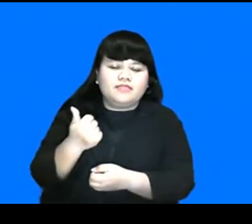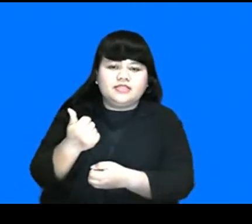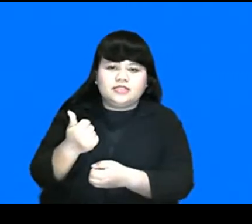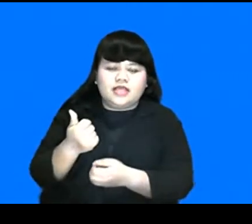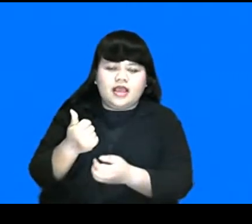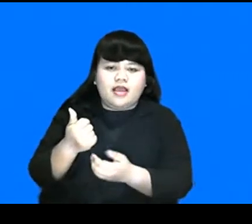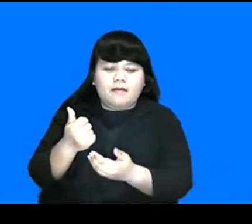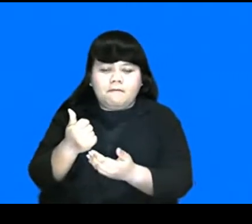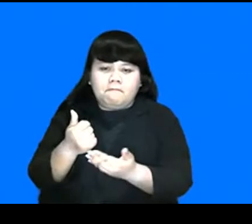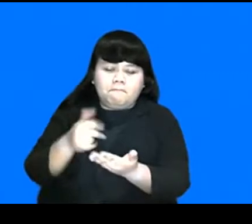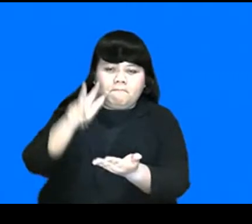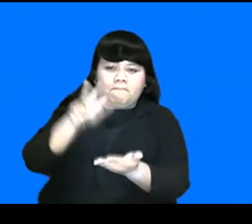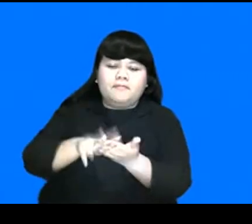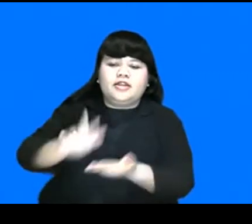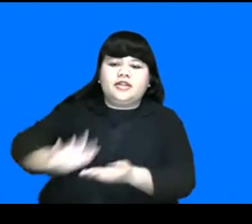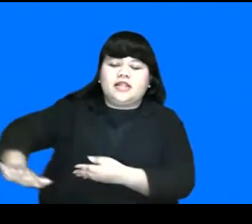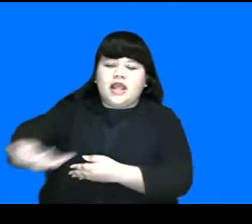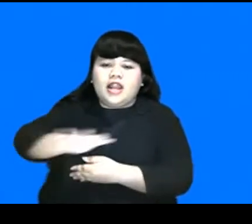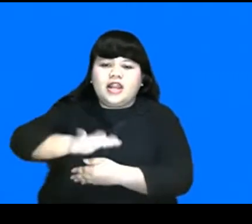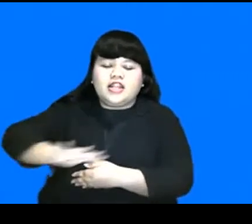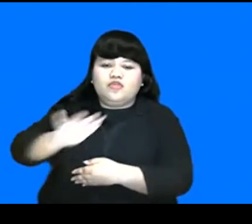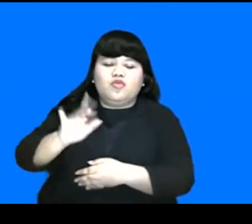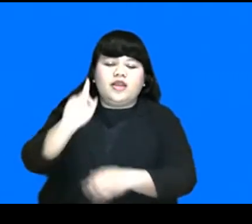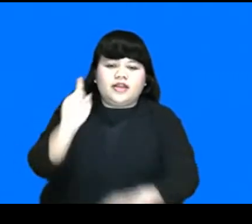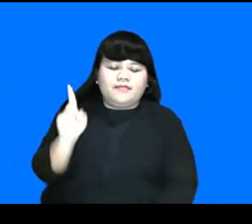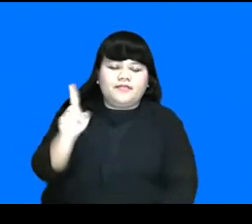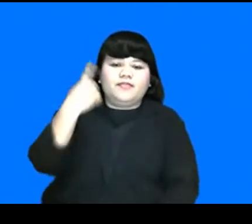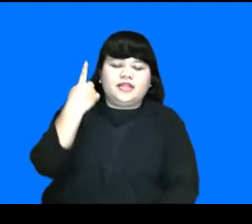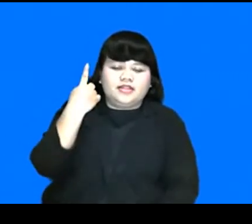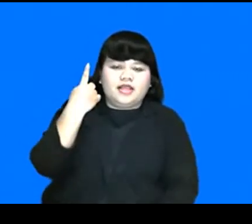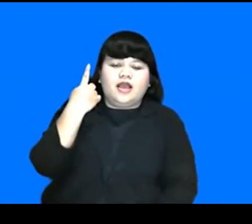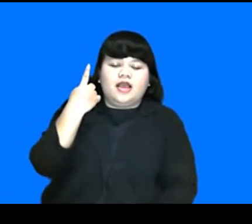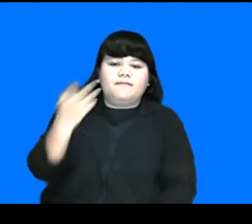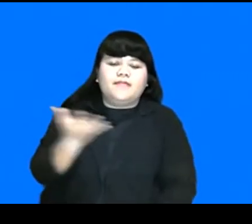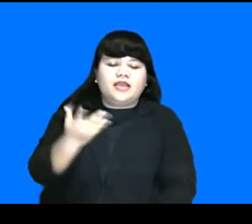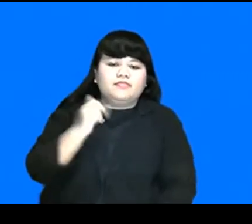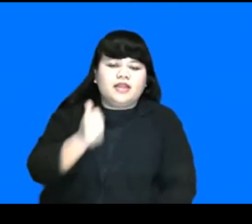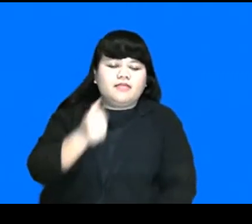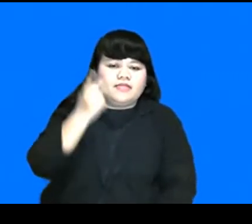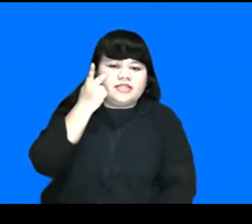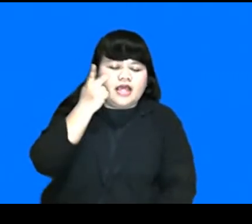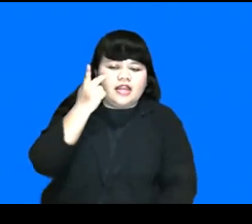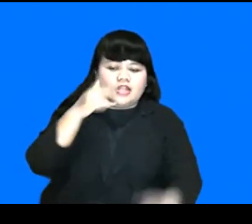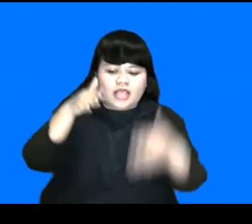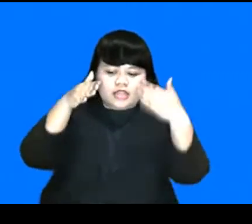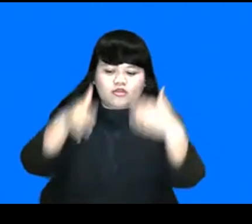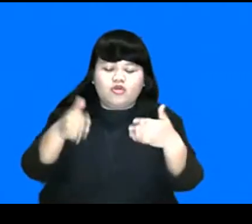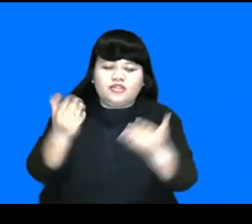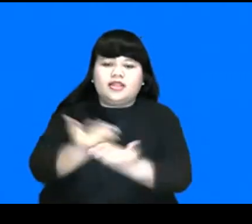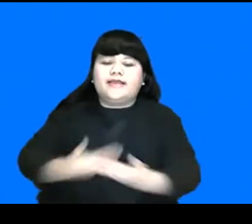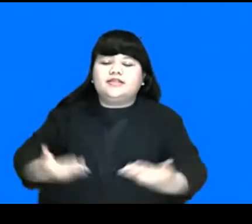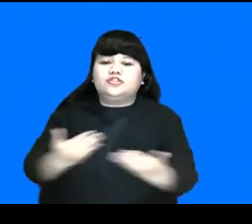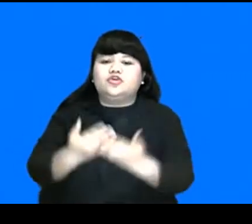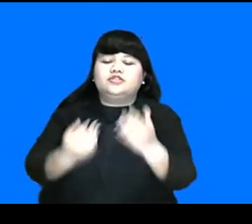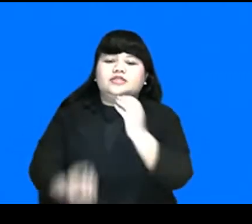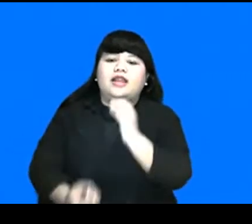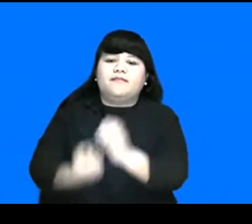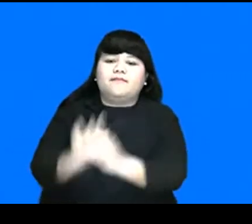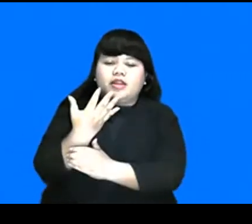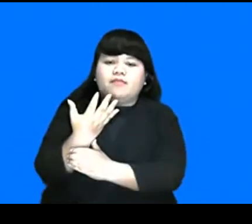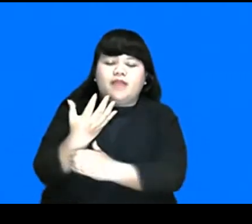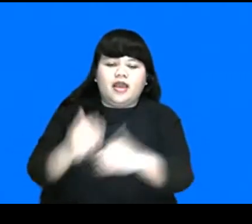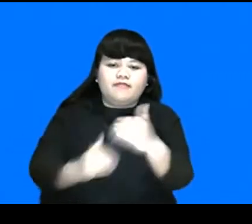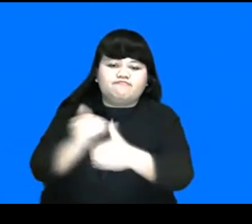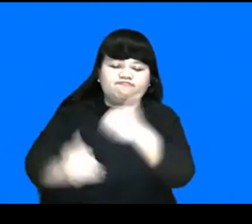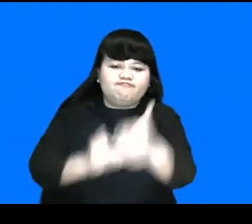to social context of the sustainable developments, the wealth tax can be an alternative to